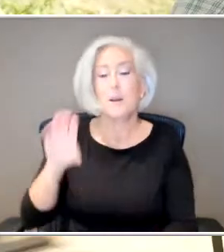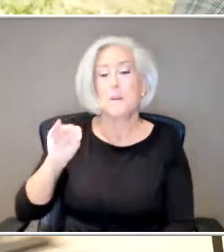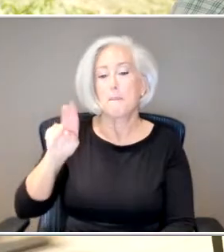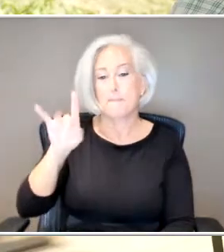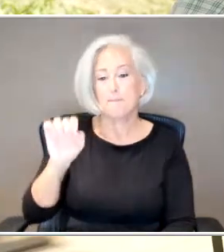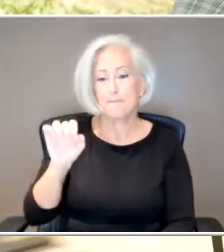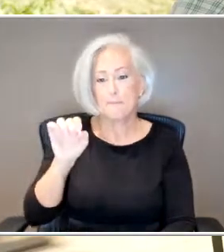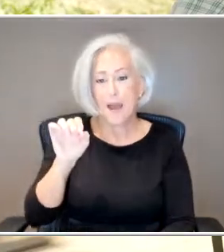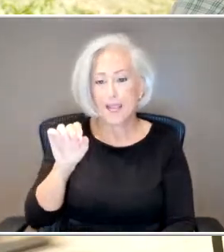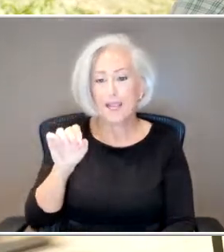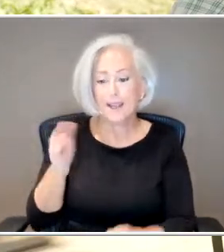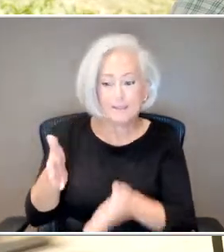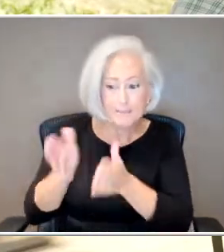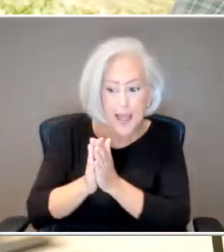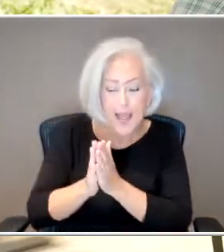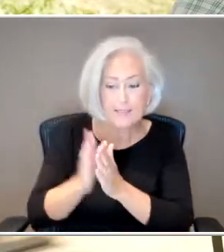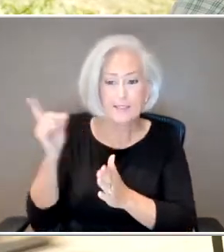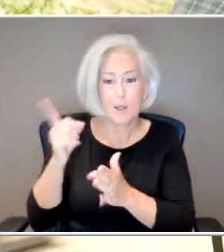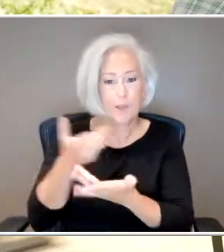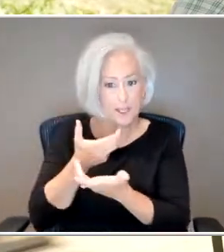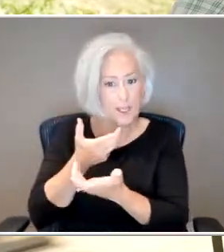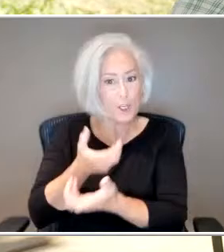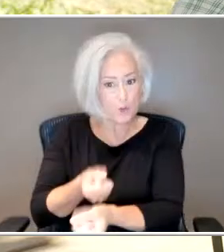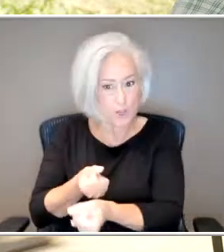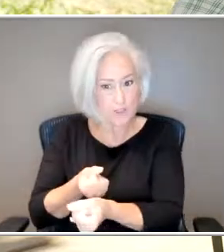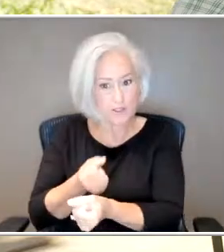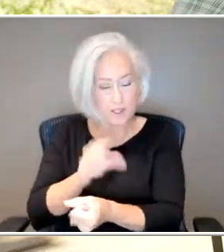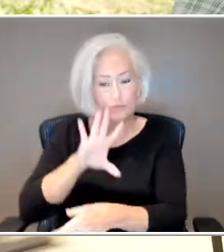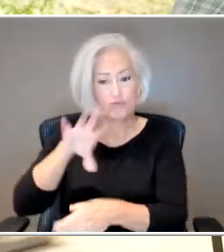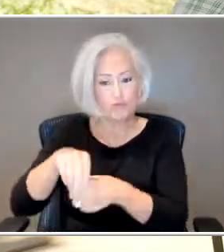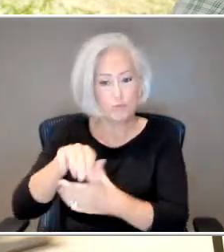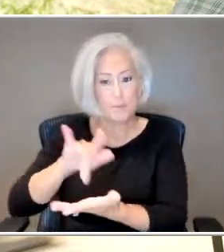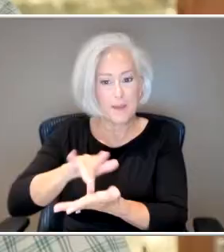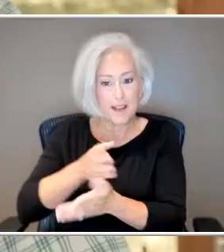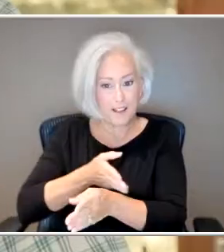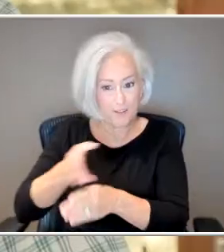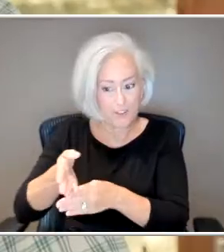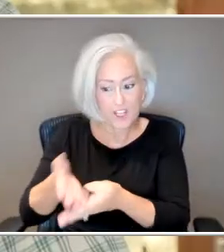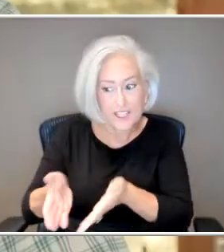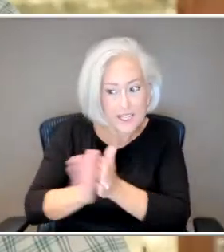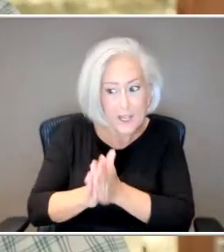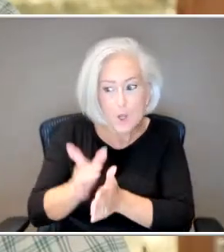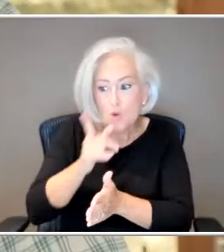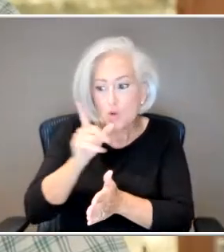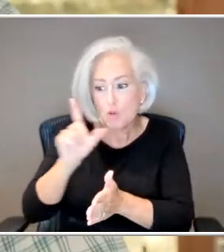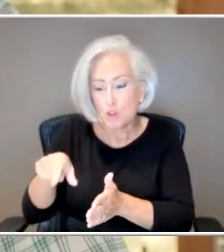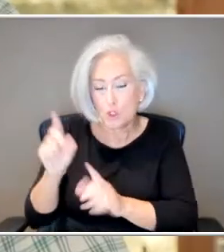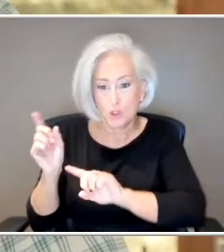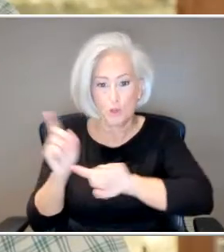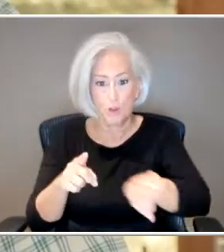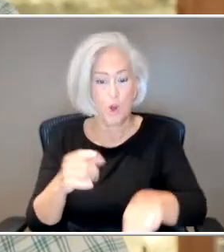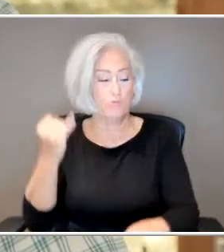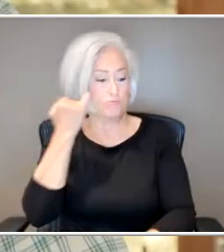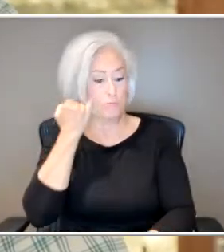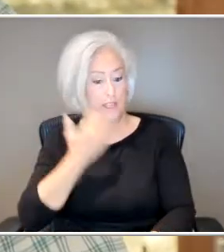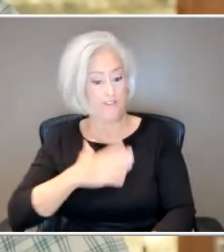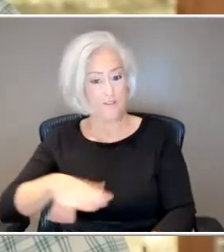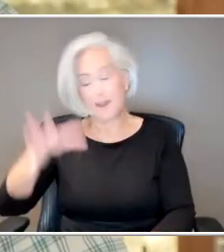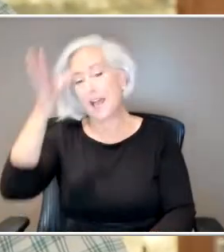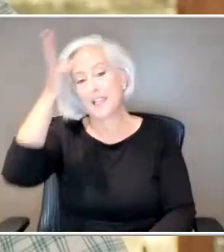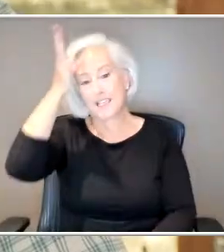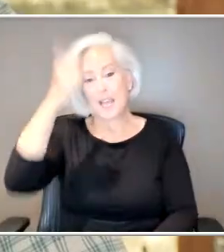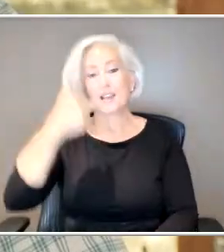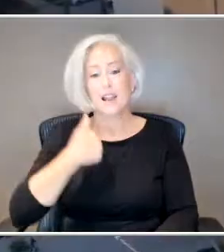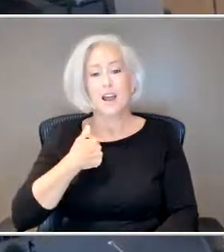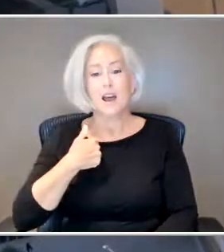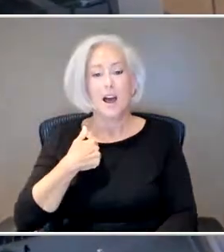who would you recommend? And said, well, if it was my dad, I would. And so that's